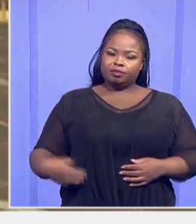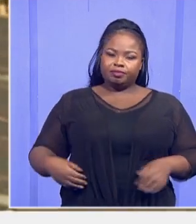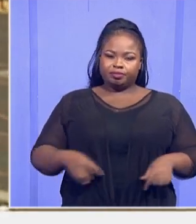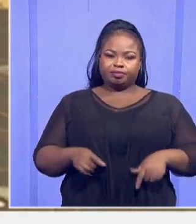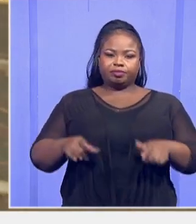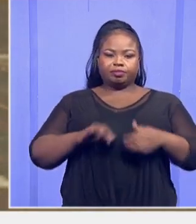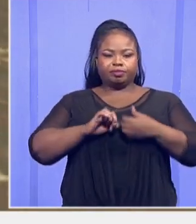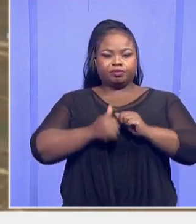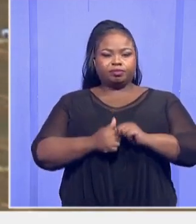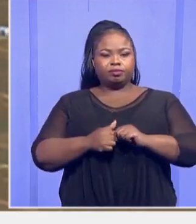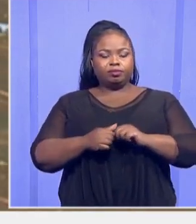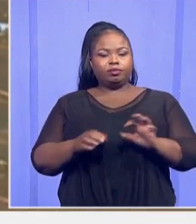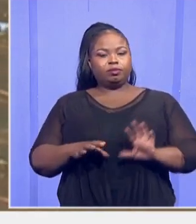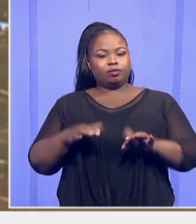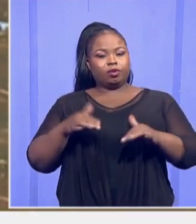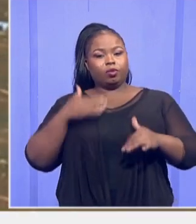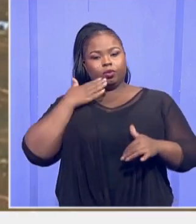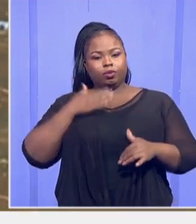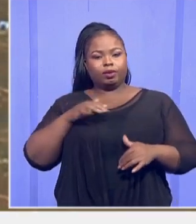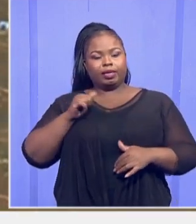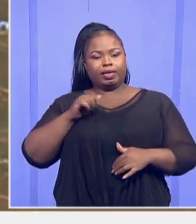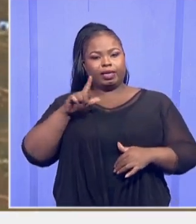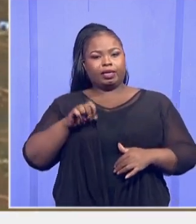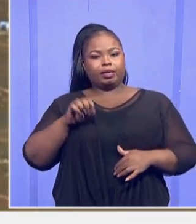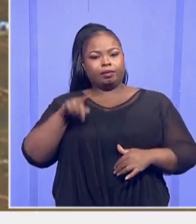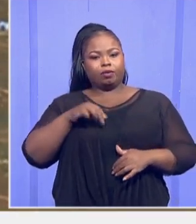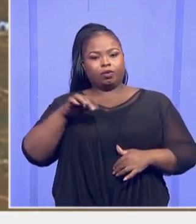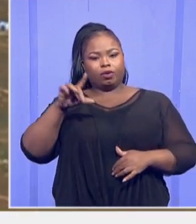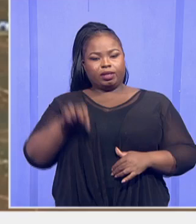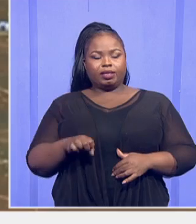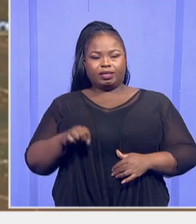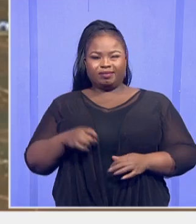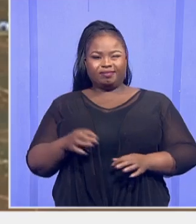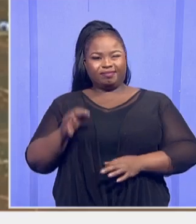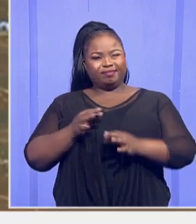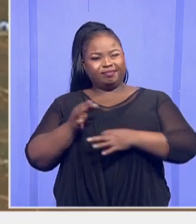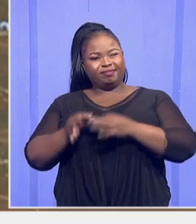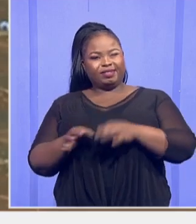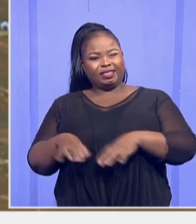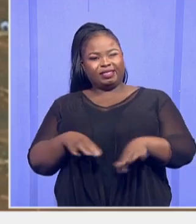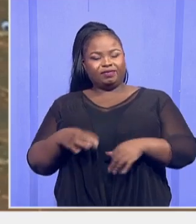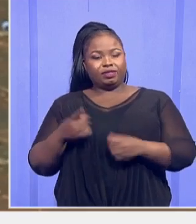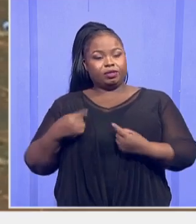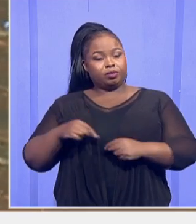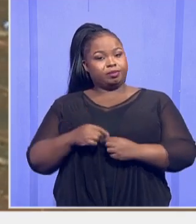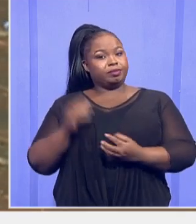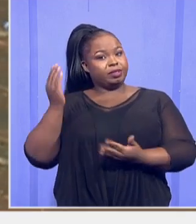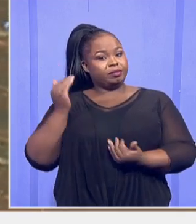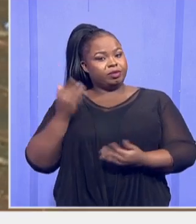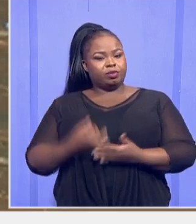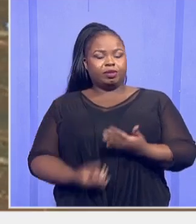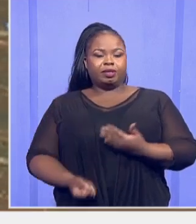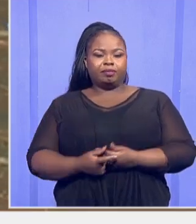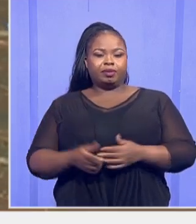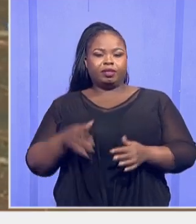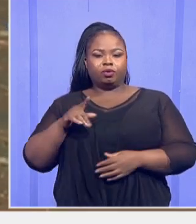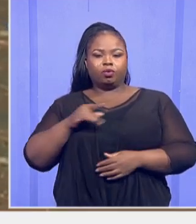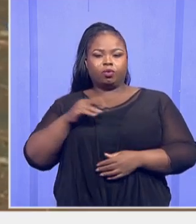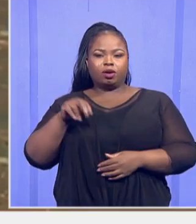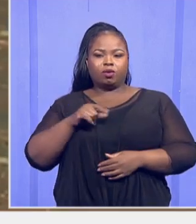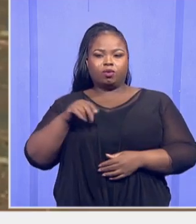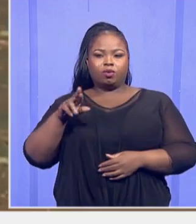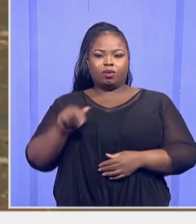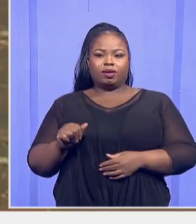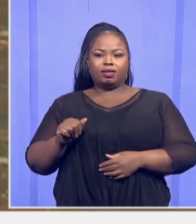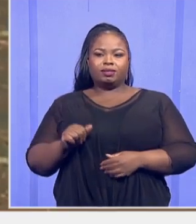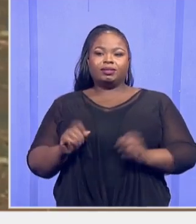Sports Confederation, Mr. Ali Pole, taking us through activities that we can expect to happen here at the Nkowankowa Stadium, as